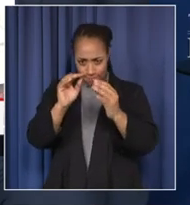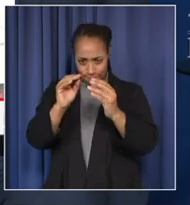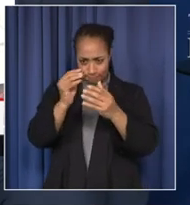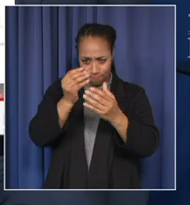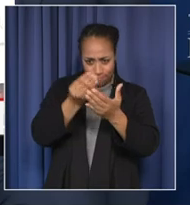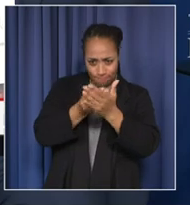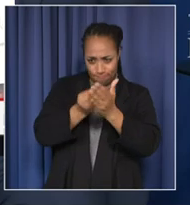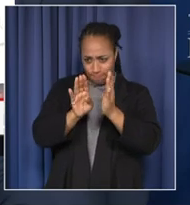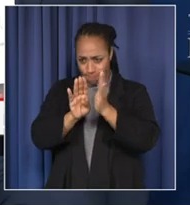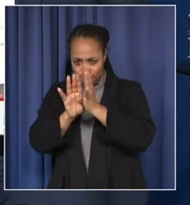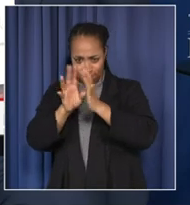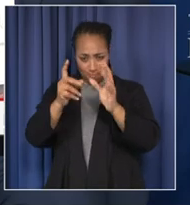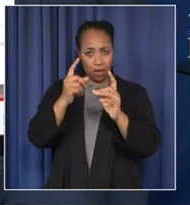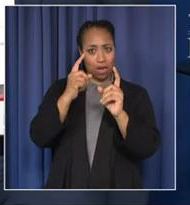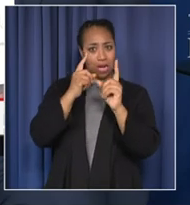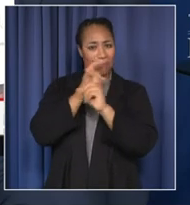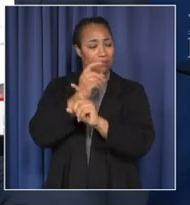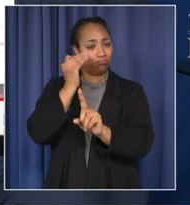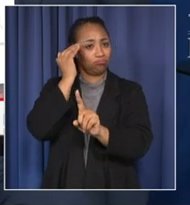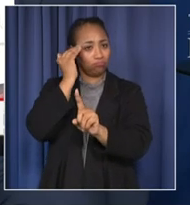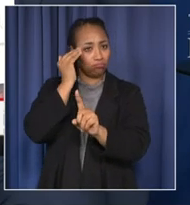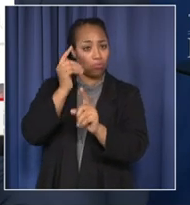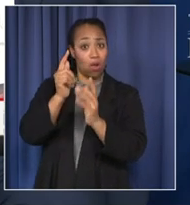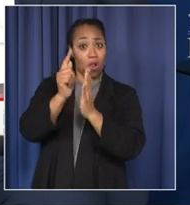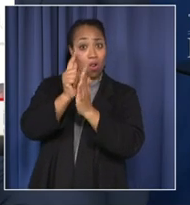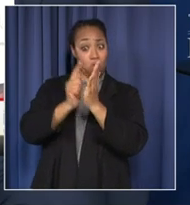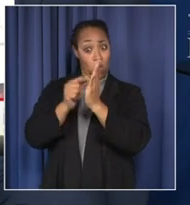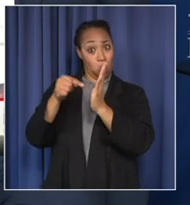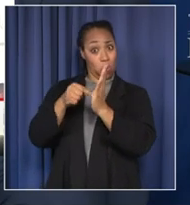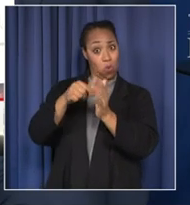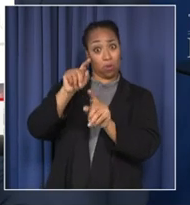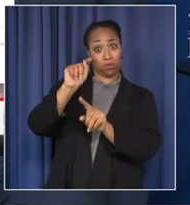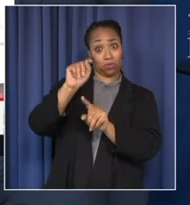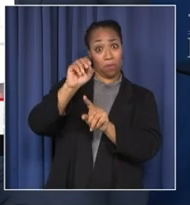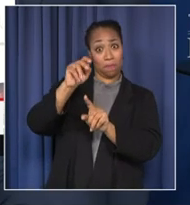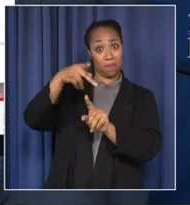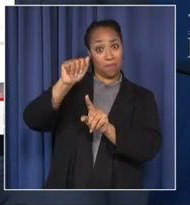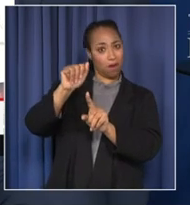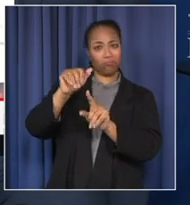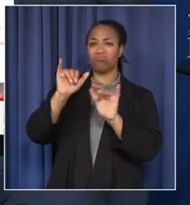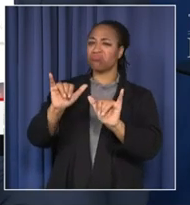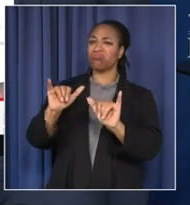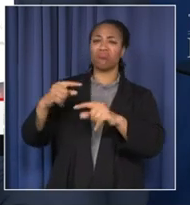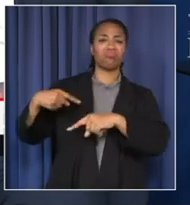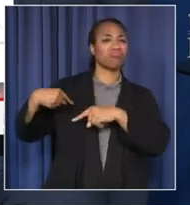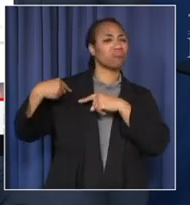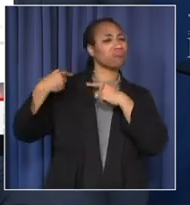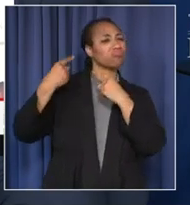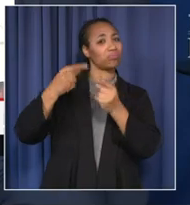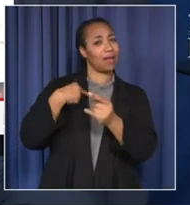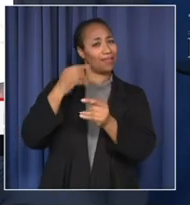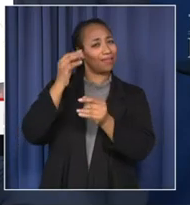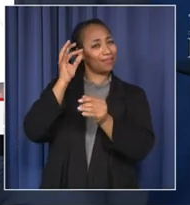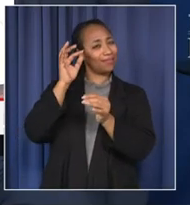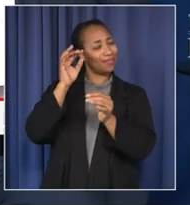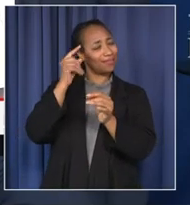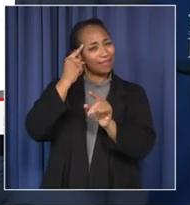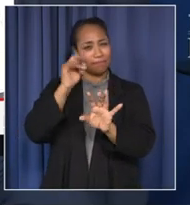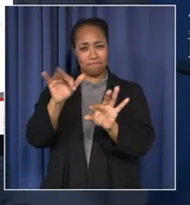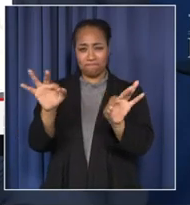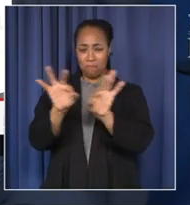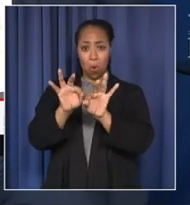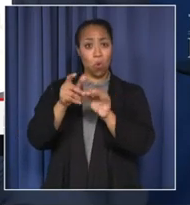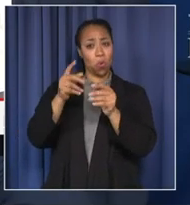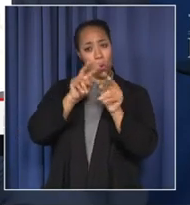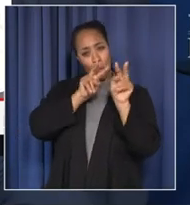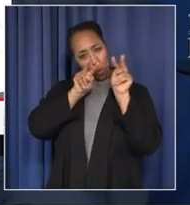was created, and we think it's necessary to do now so that we can be number one again. Now,